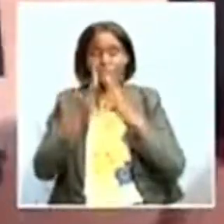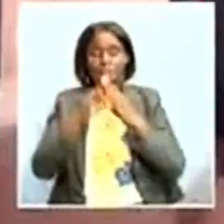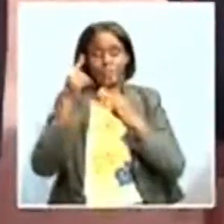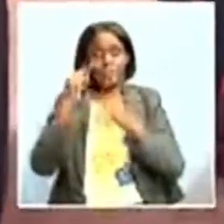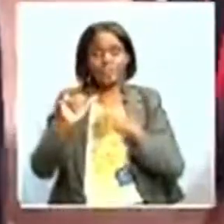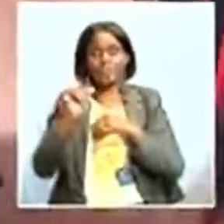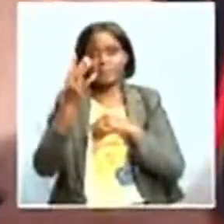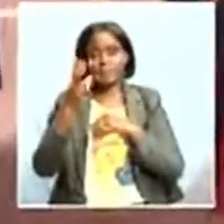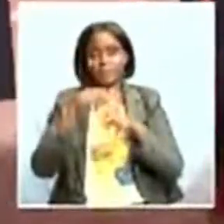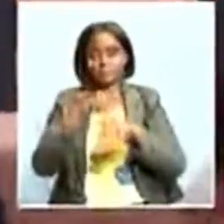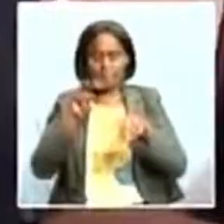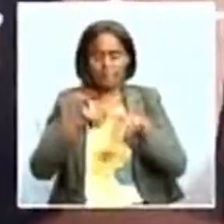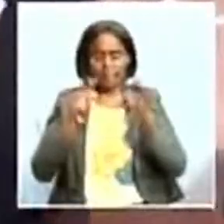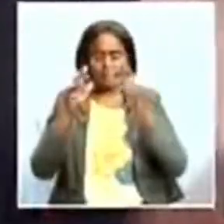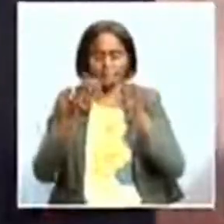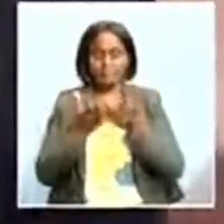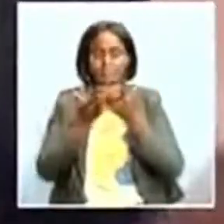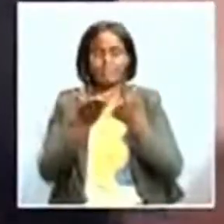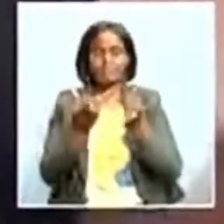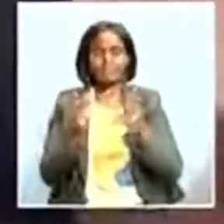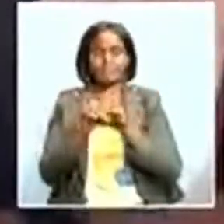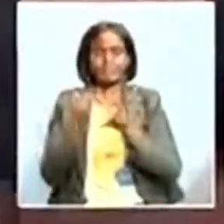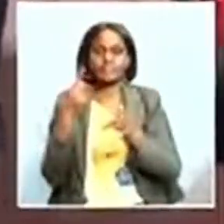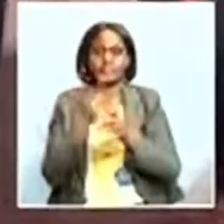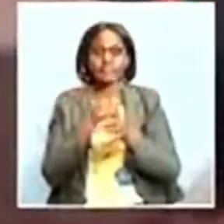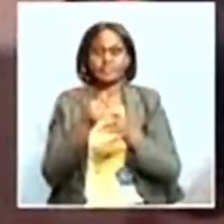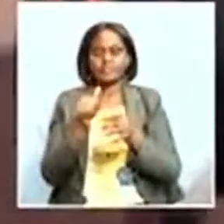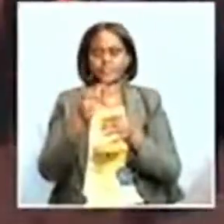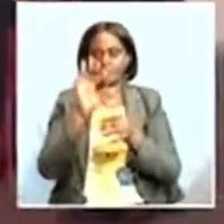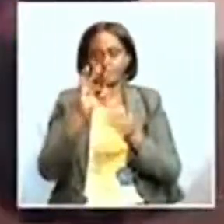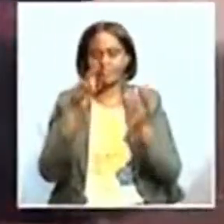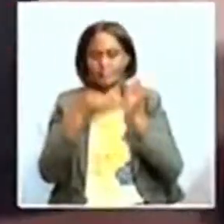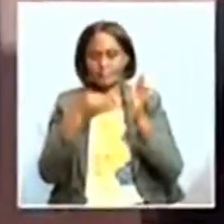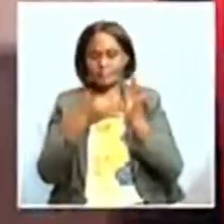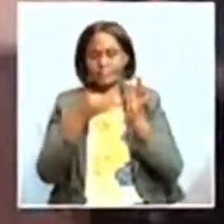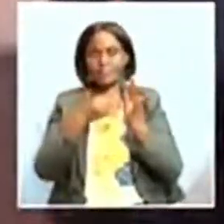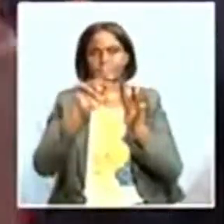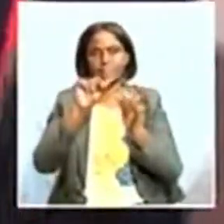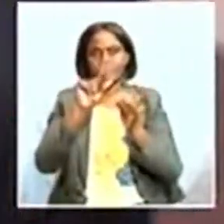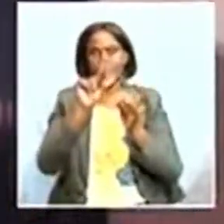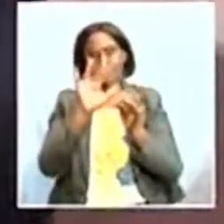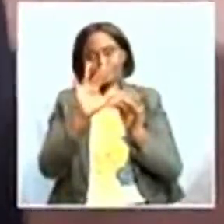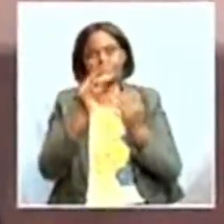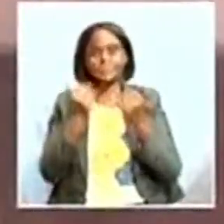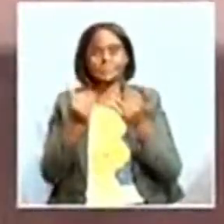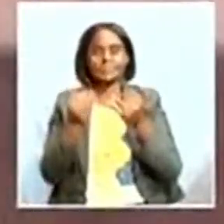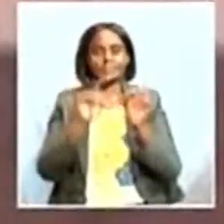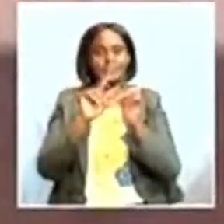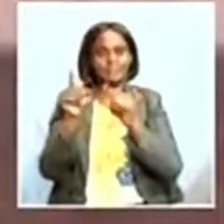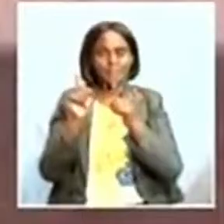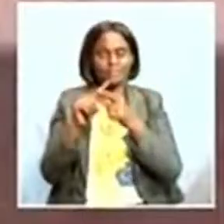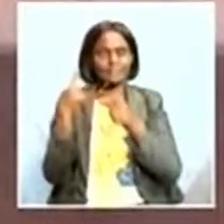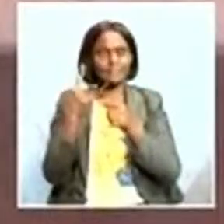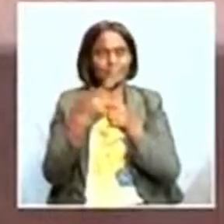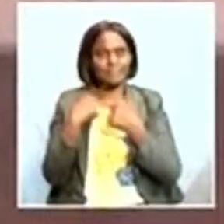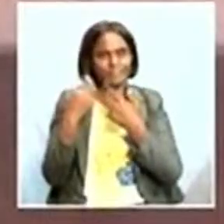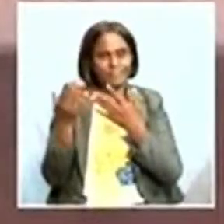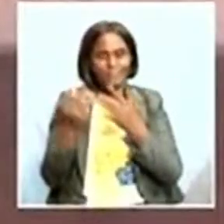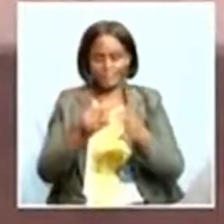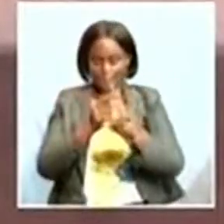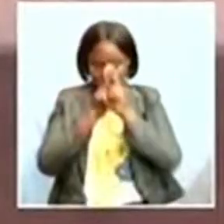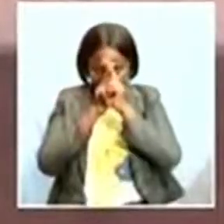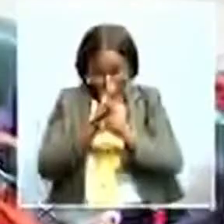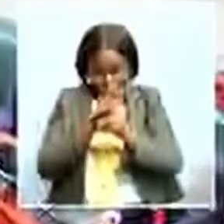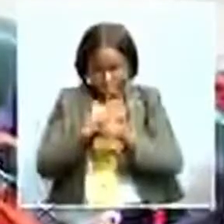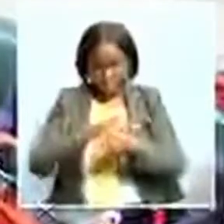National Assembly, laid on the table of the House on 19th February 2025. Just now we go to the floor of the House.